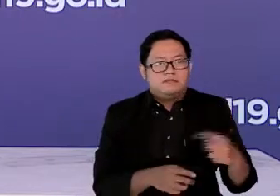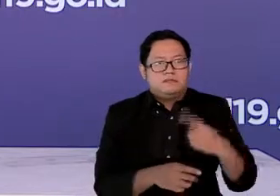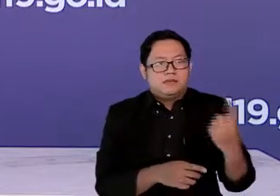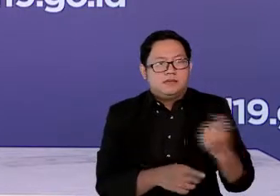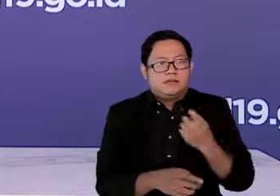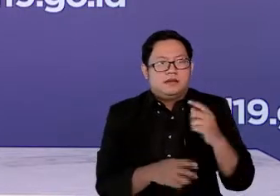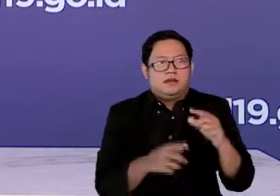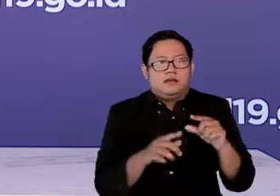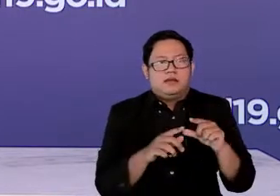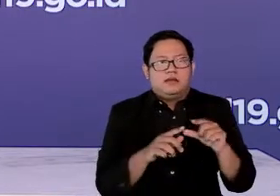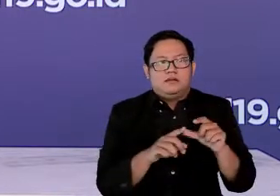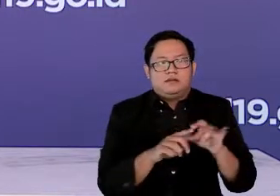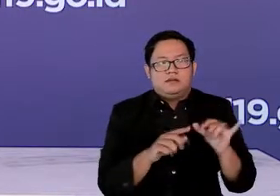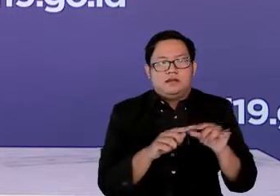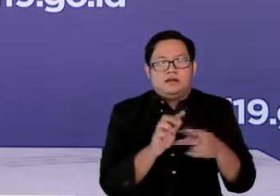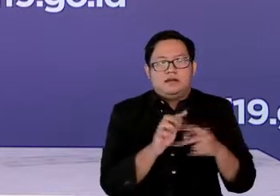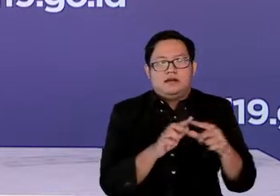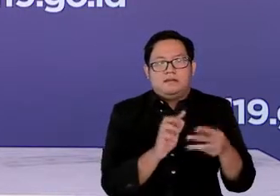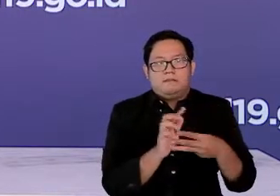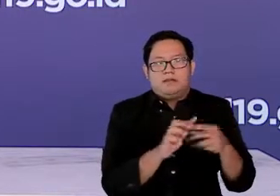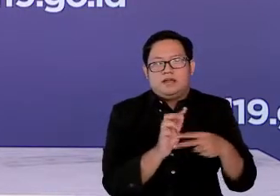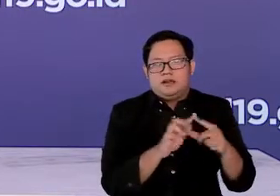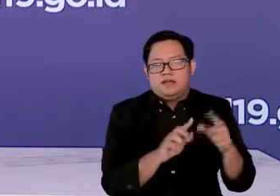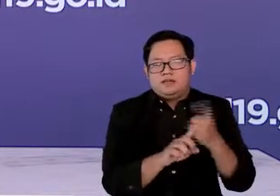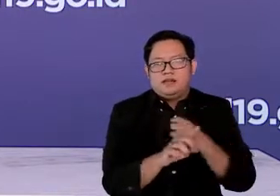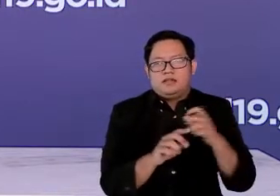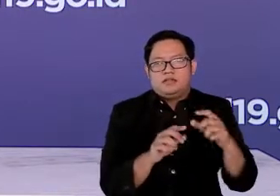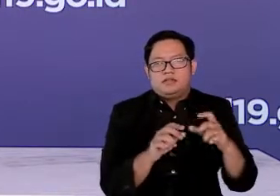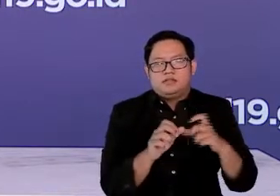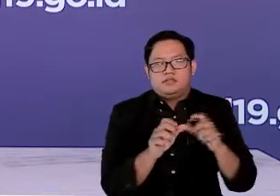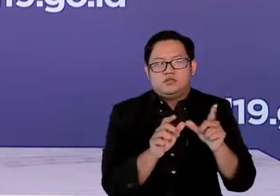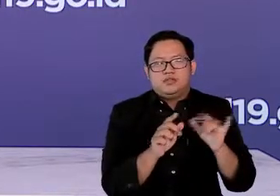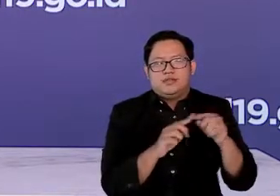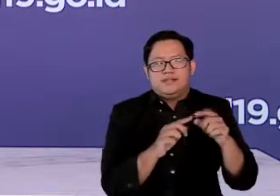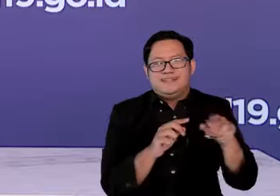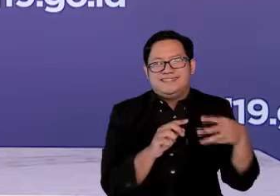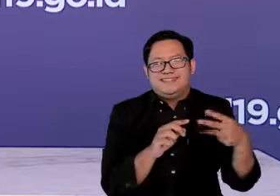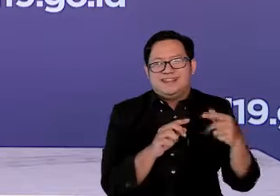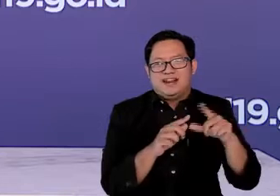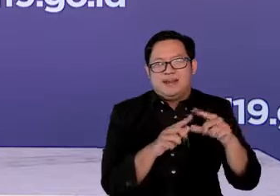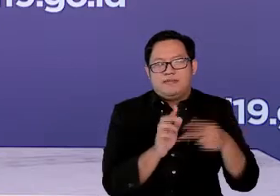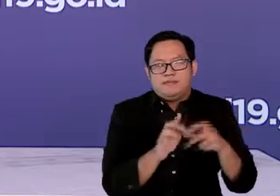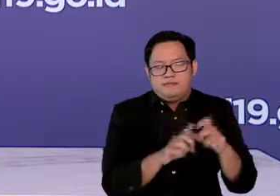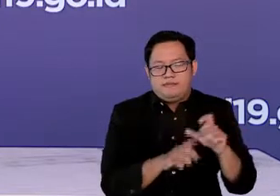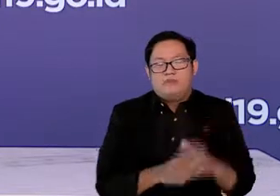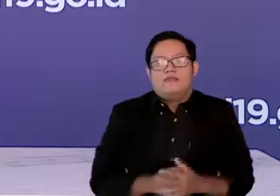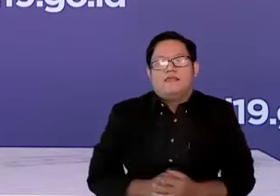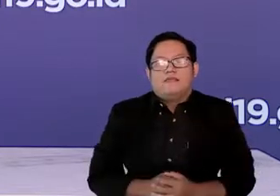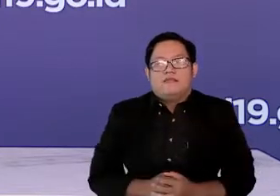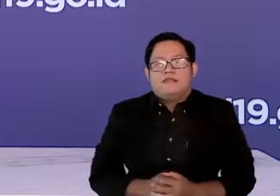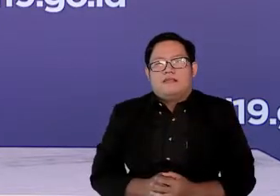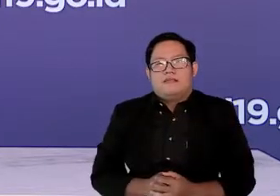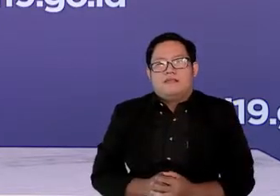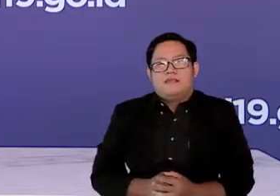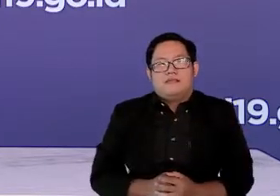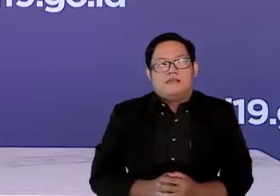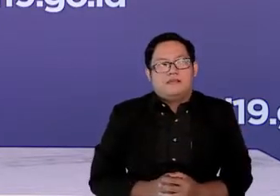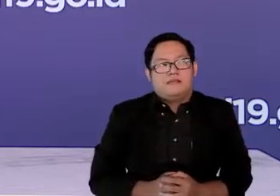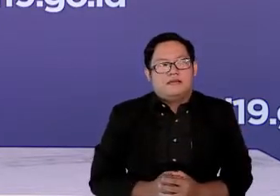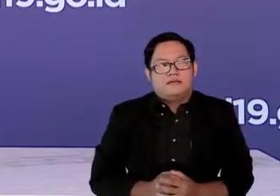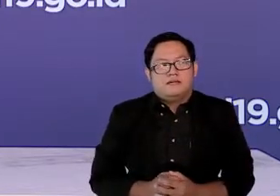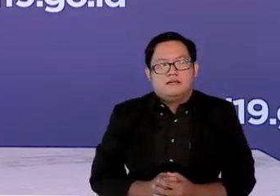Vidyapana, Embassy of Switzerland. Is the government considering loosening or giving flexibilities